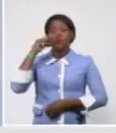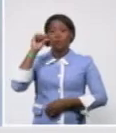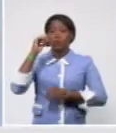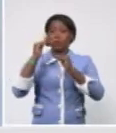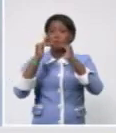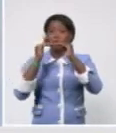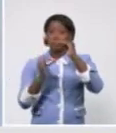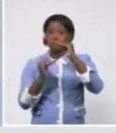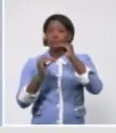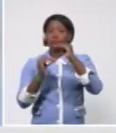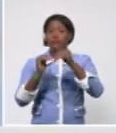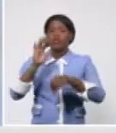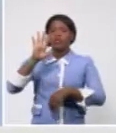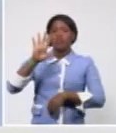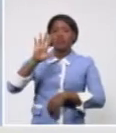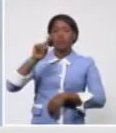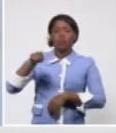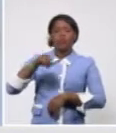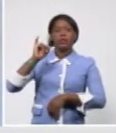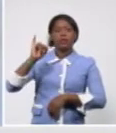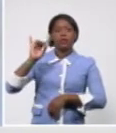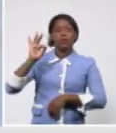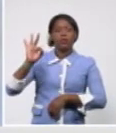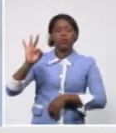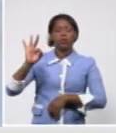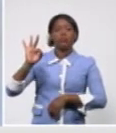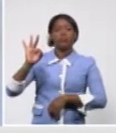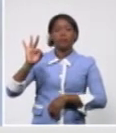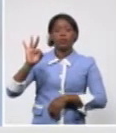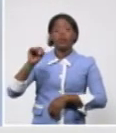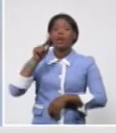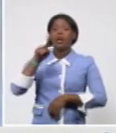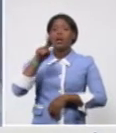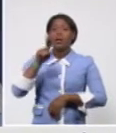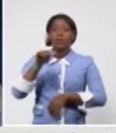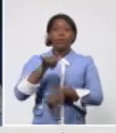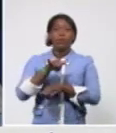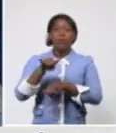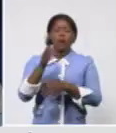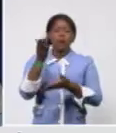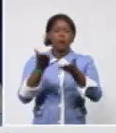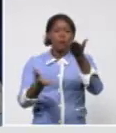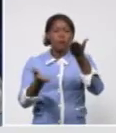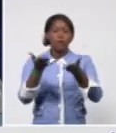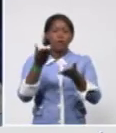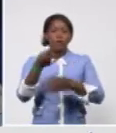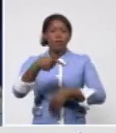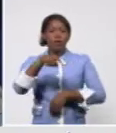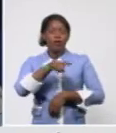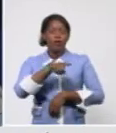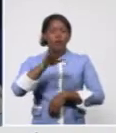This means that, compared with yesterday's rate, Cuba's drops to